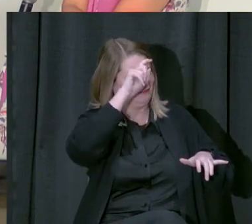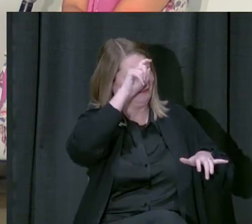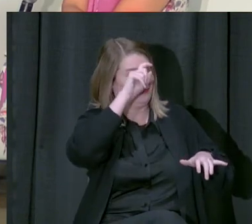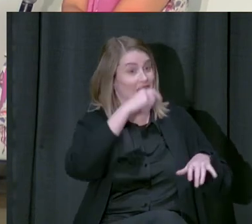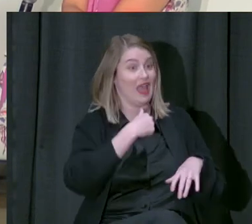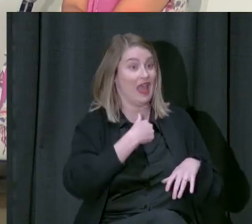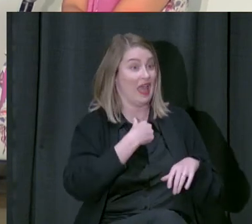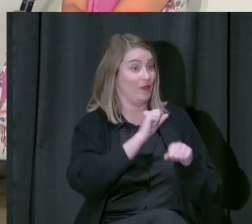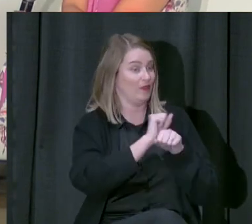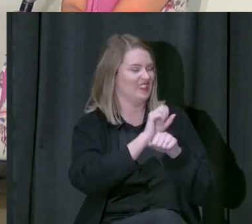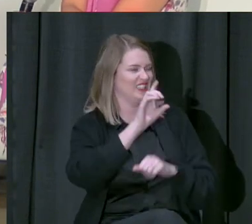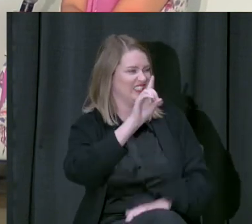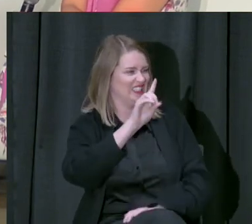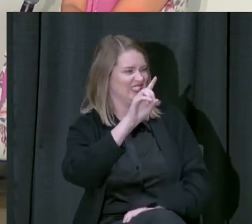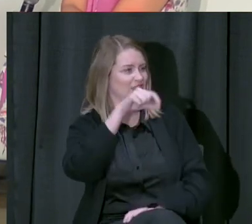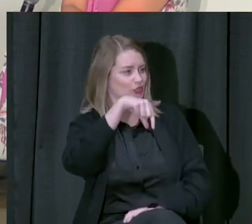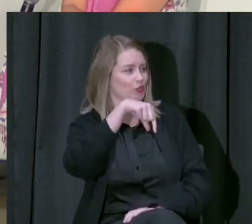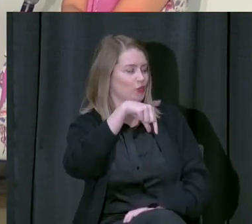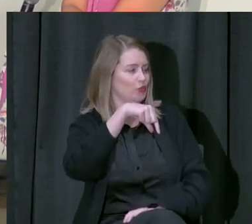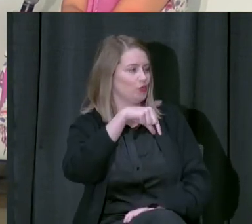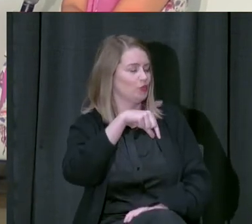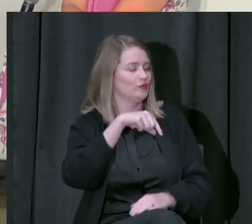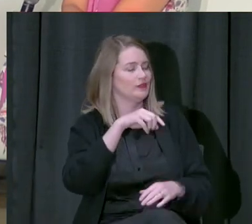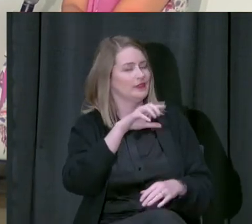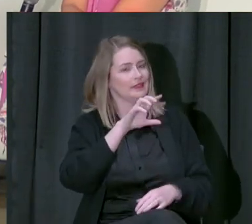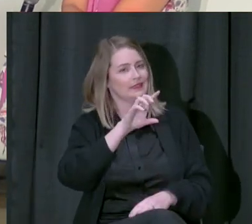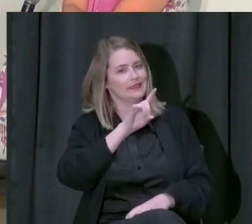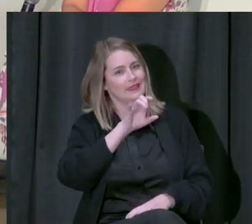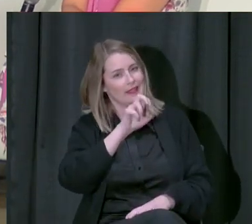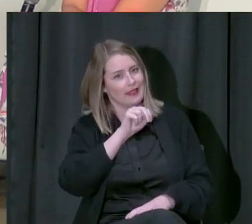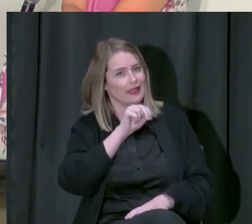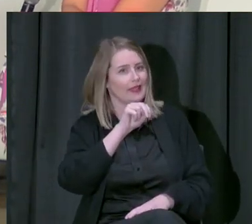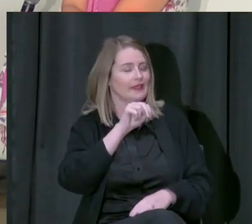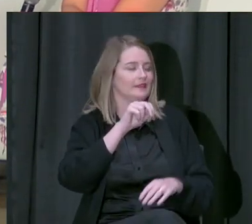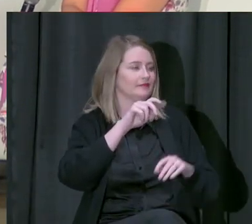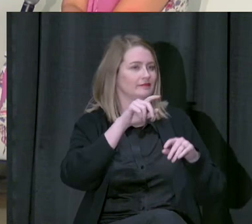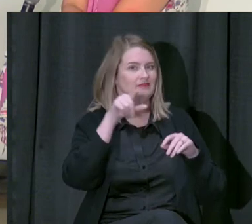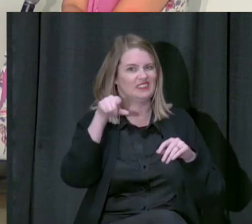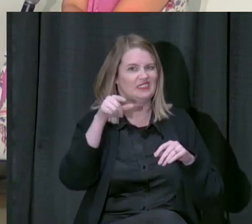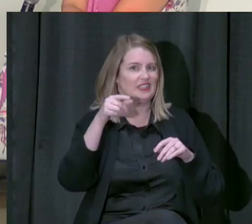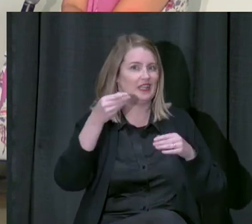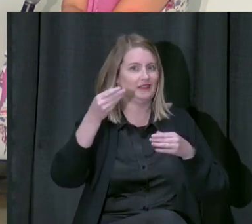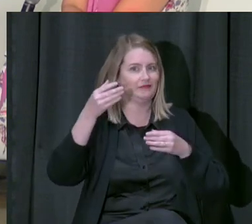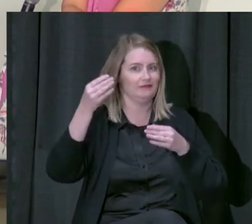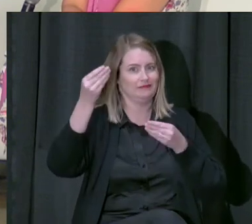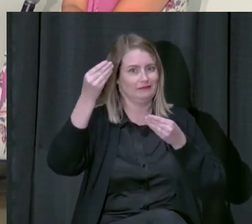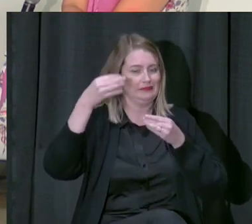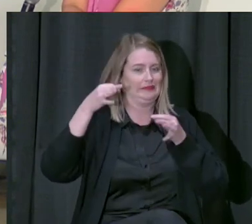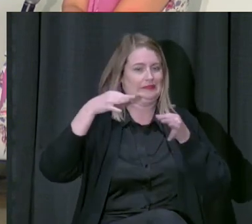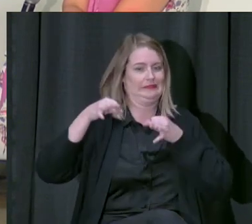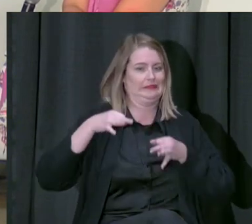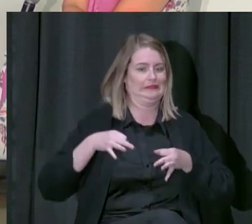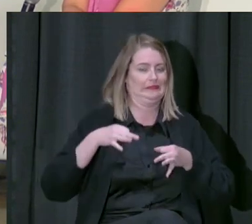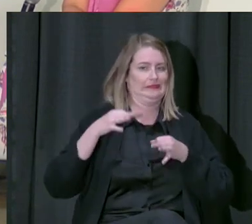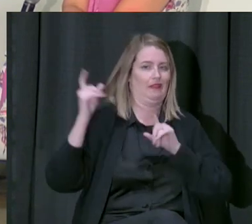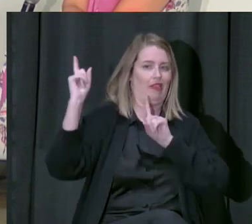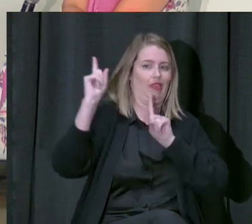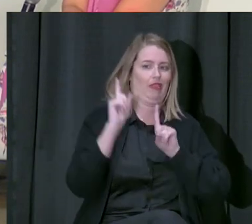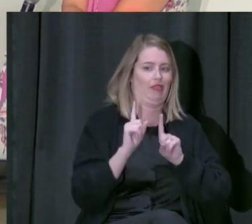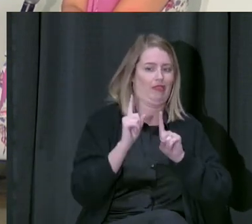Working at DQ, I had Dylan and Preeti to handle me through it. And I'm curious, what's